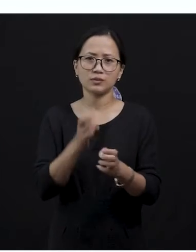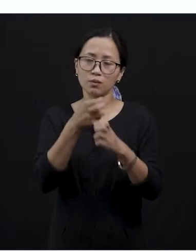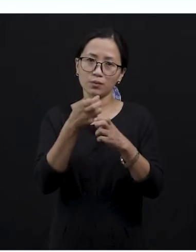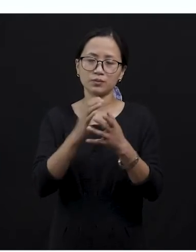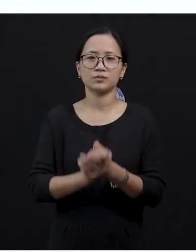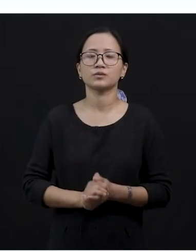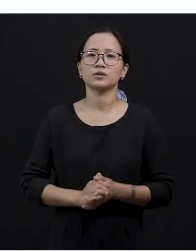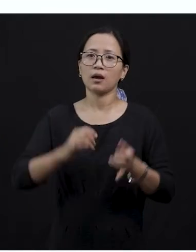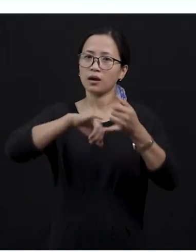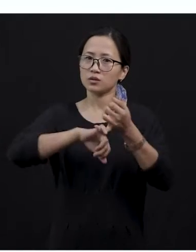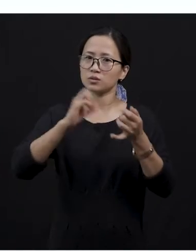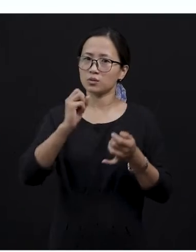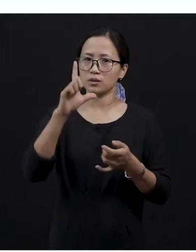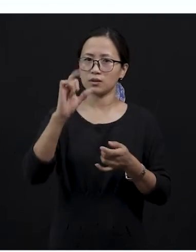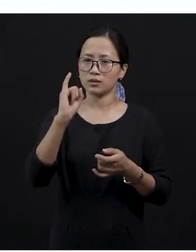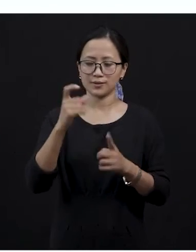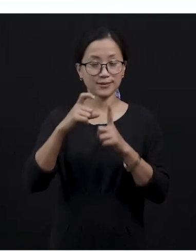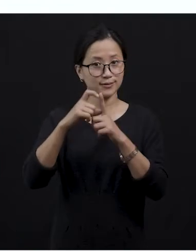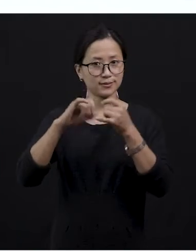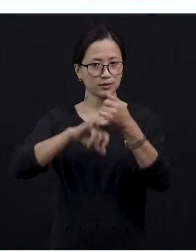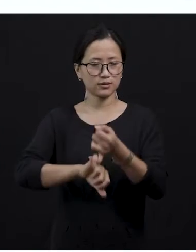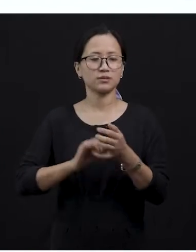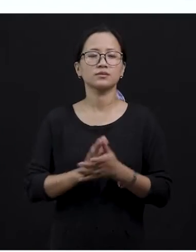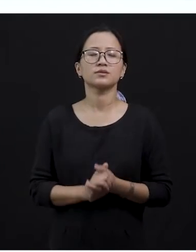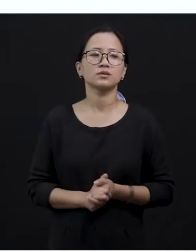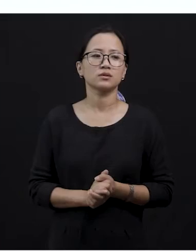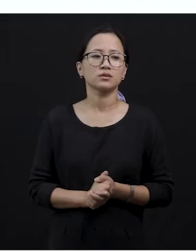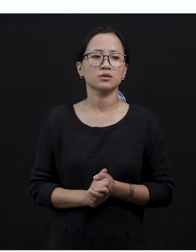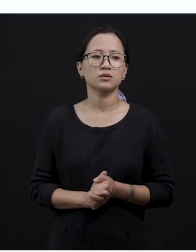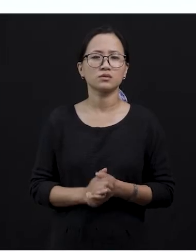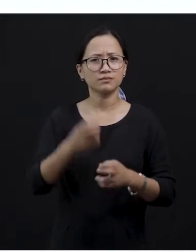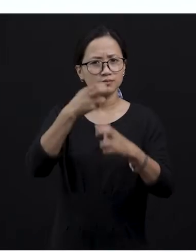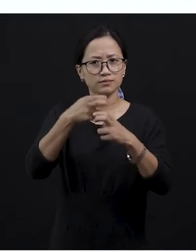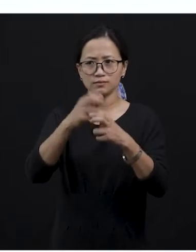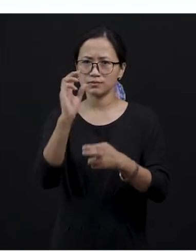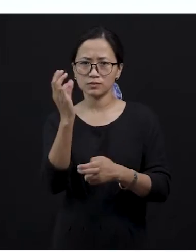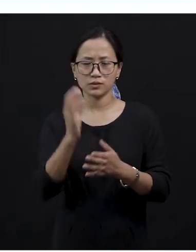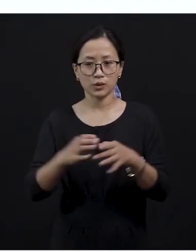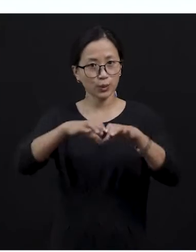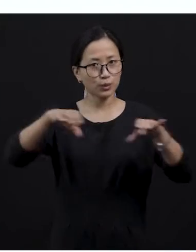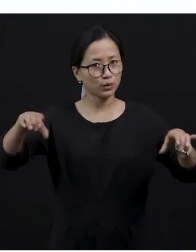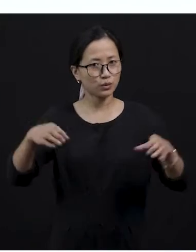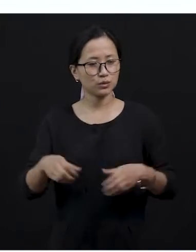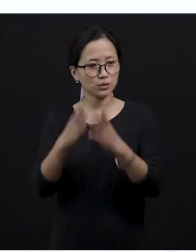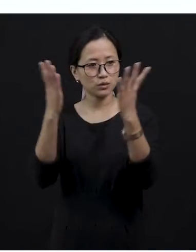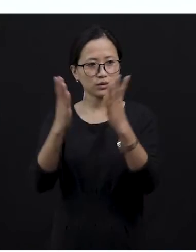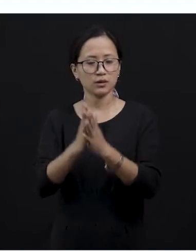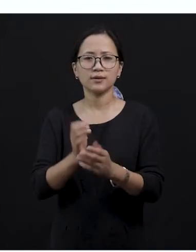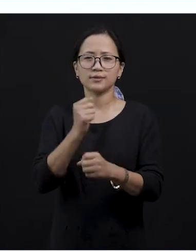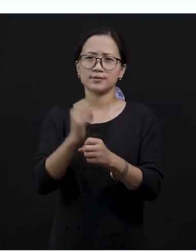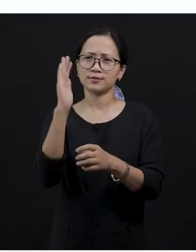S-O-L-I-D-S. Solids. The other examples of solids are stone, wood,